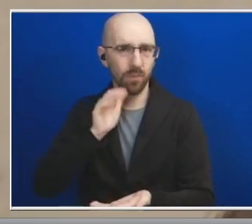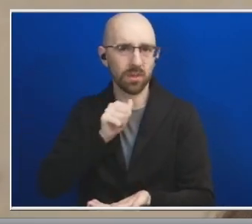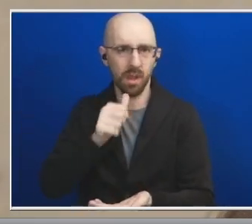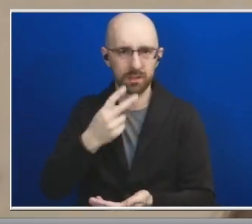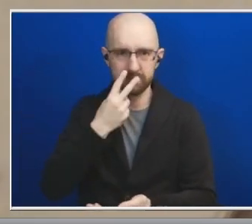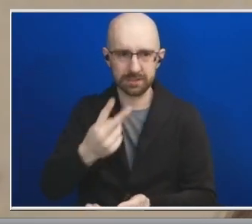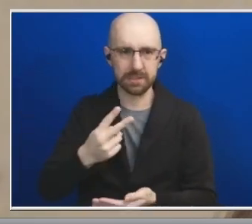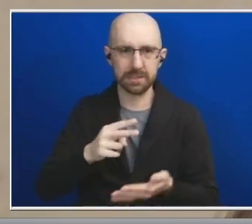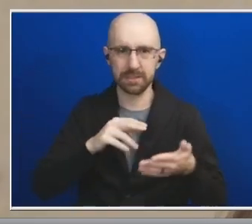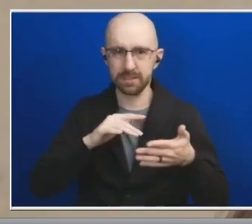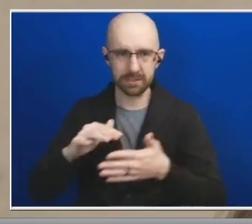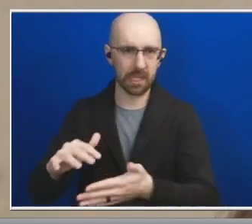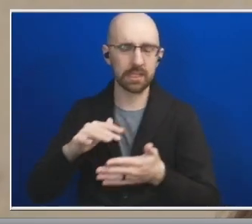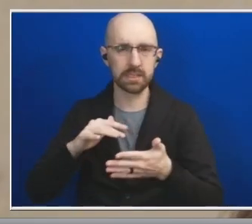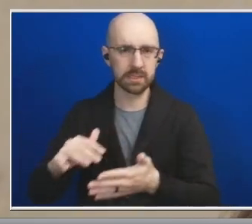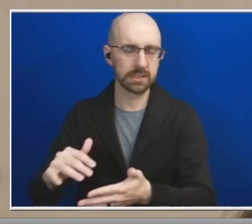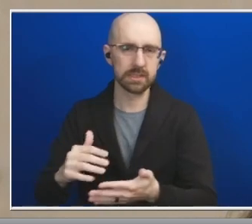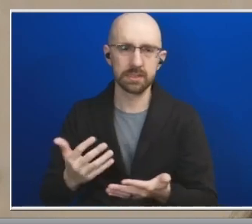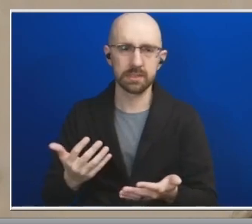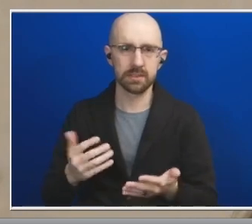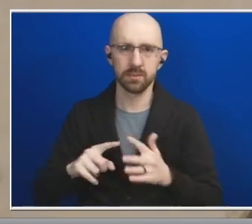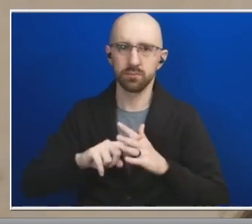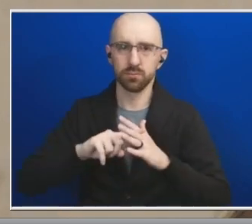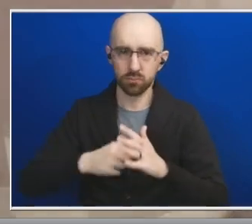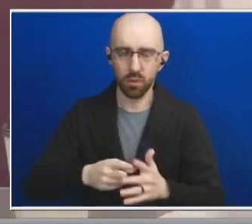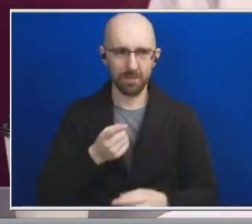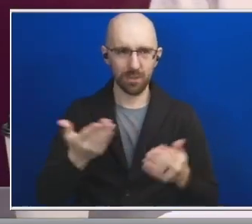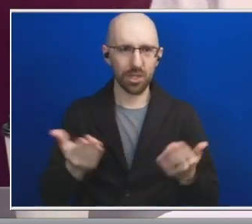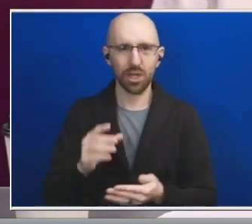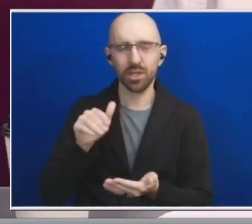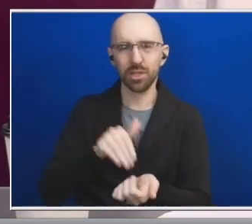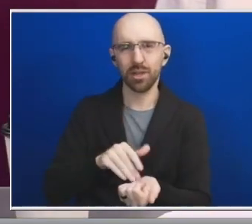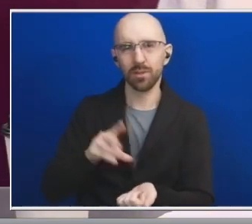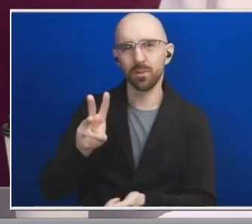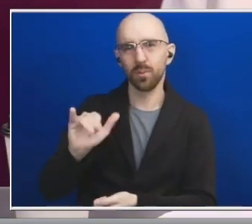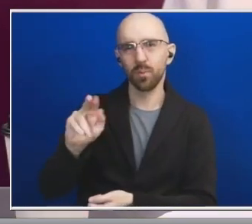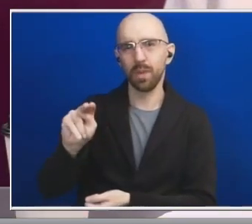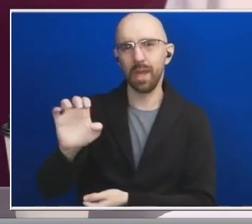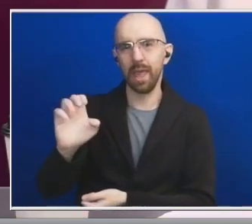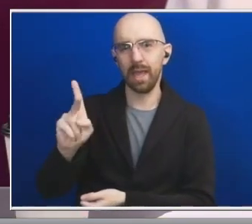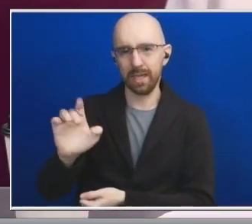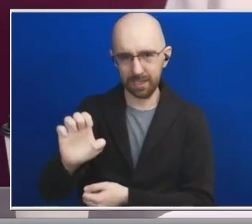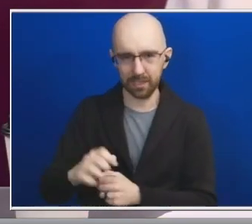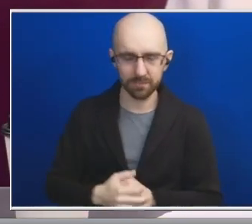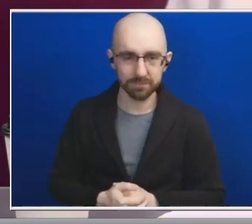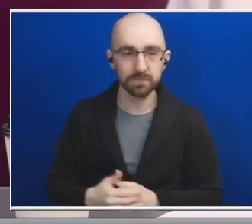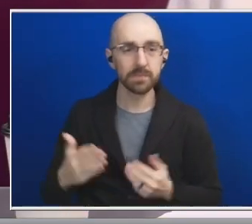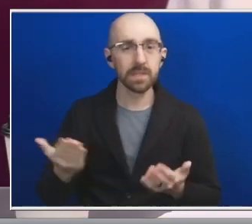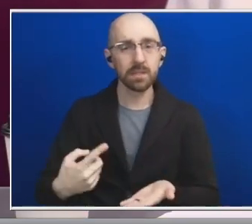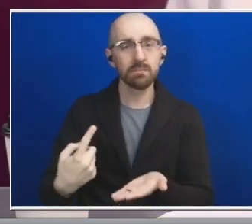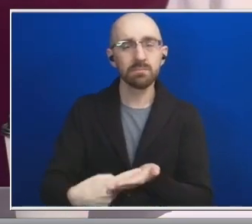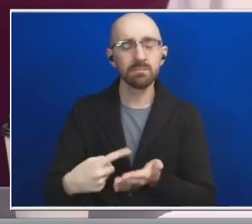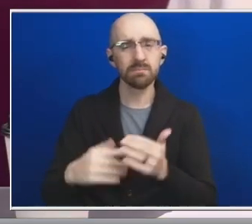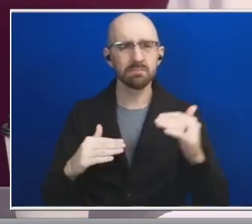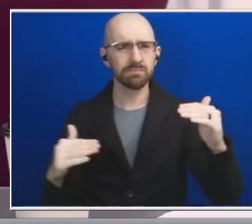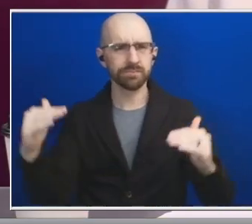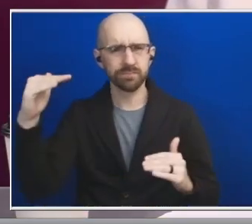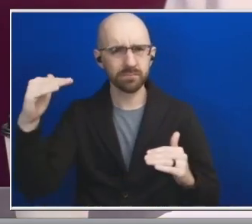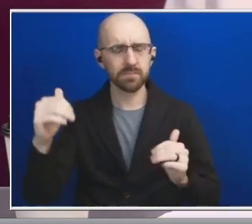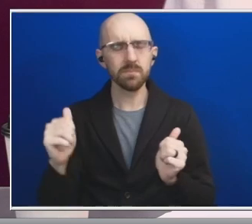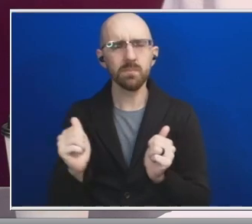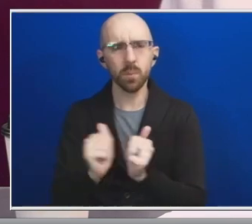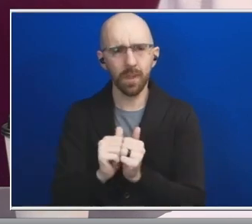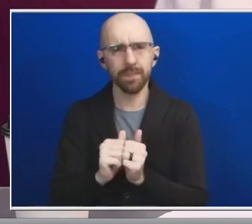studies start being made. We're here talking about the disparities when it comes to